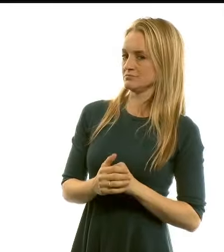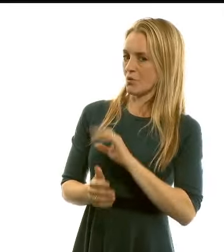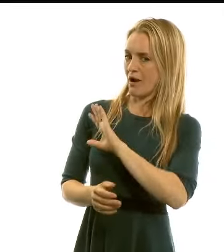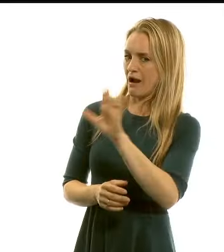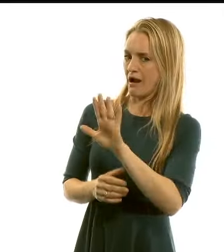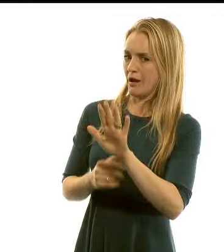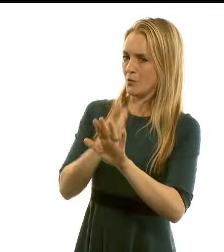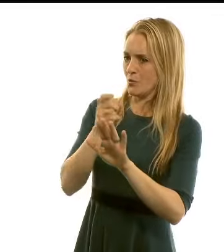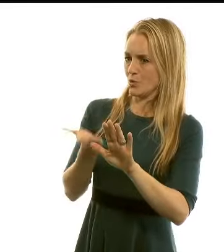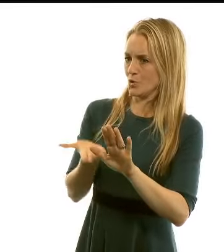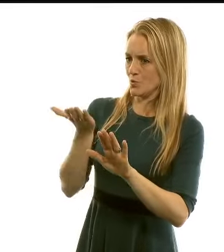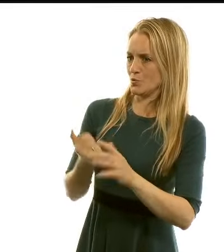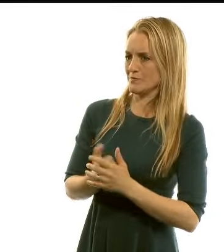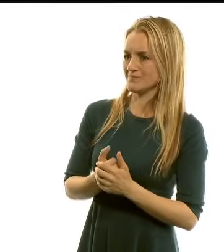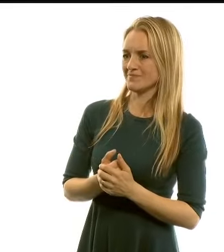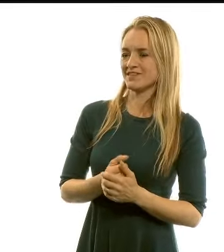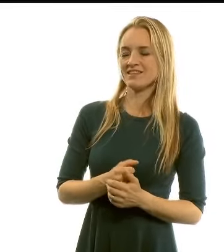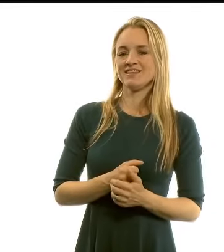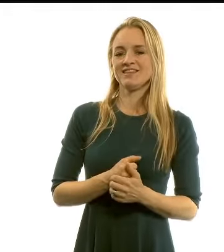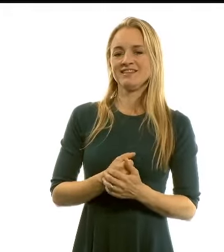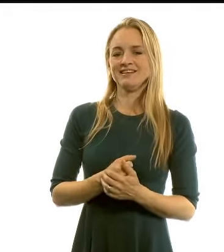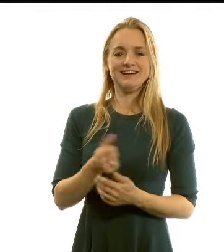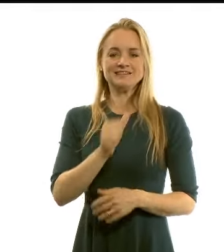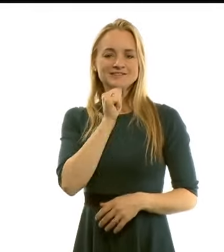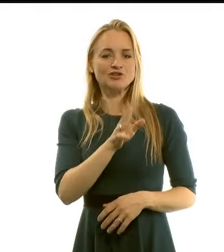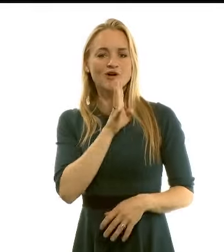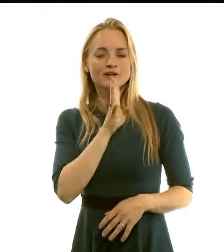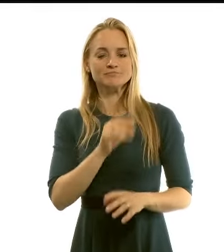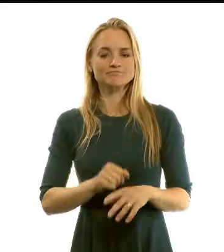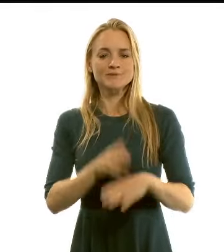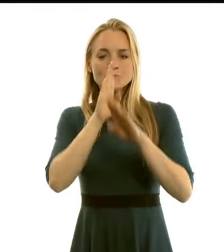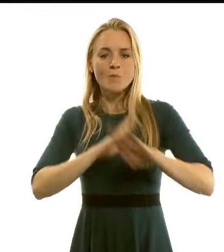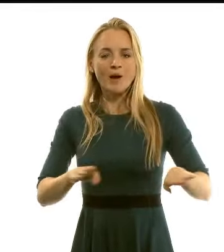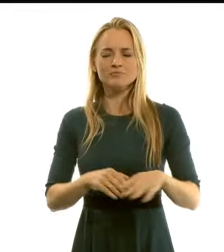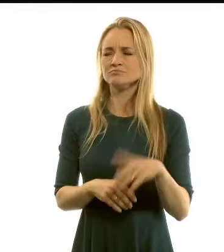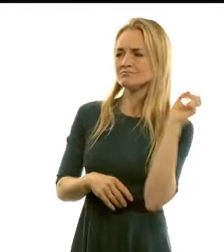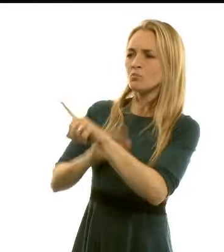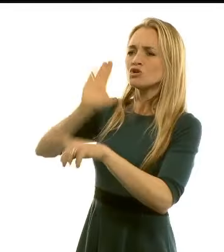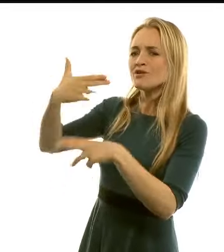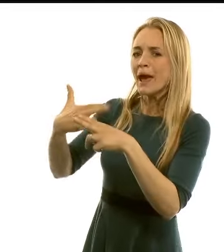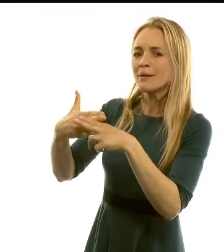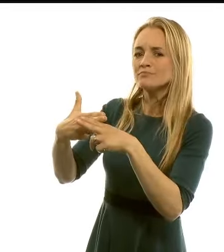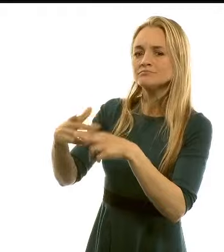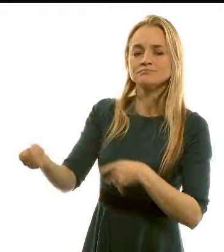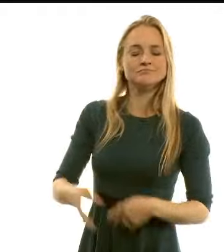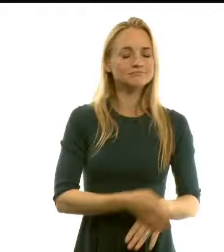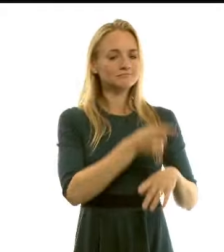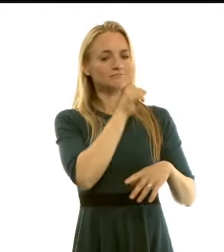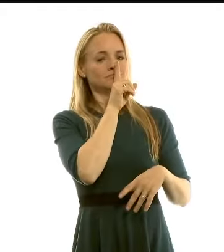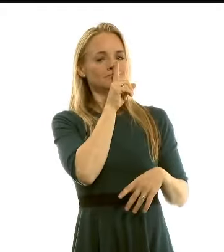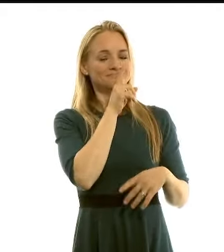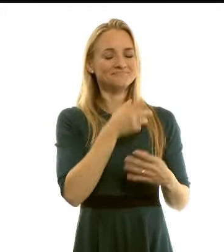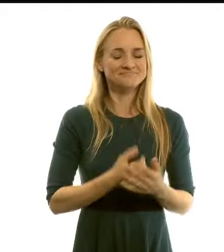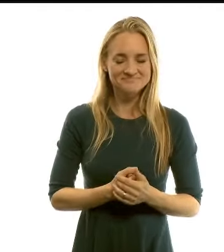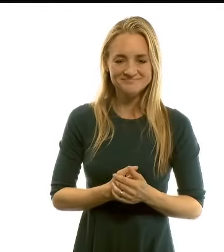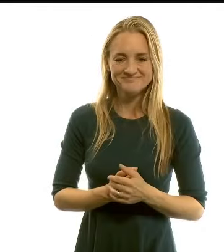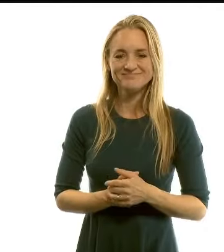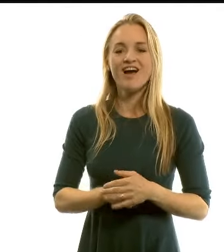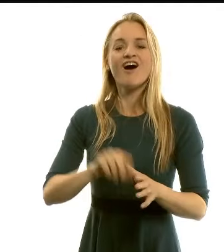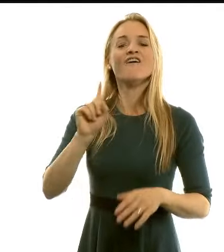He's actually a knight of very few words. He doesn't talk now. What's your name? I said he's not going to Yeah, talk to you. you're right. Okay, but first, get ready to meet a